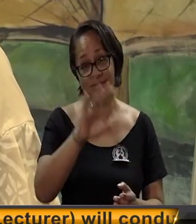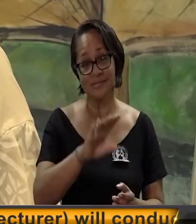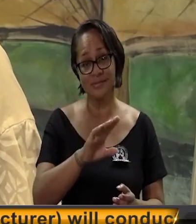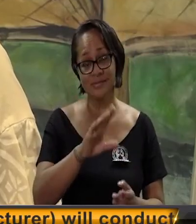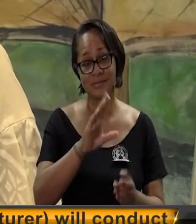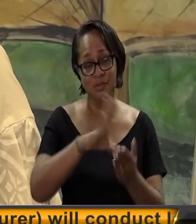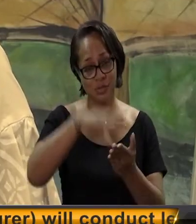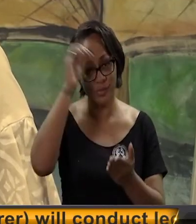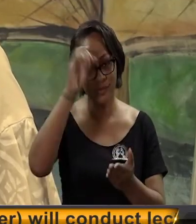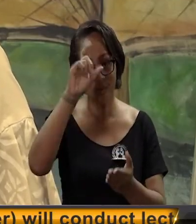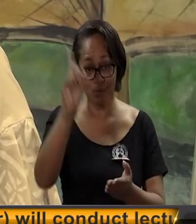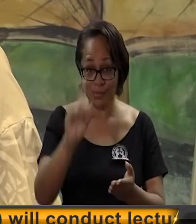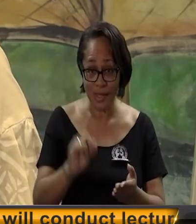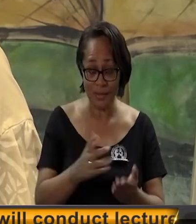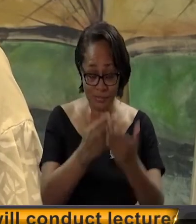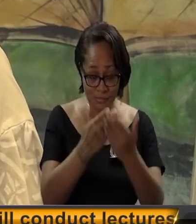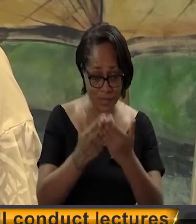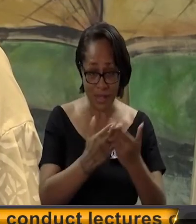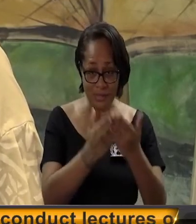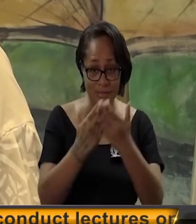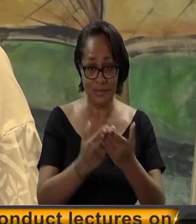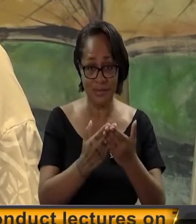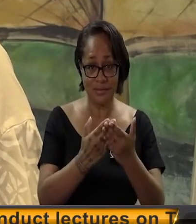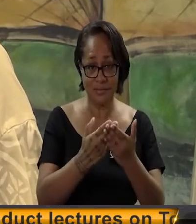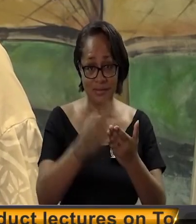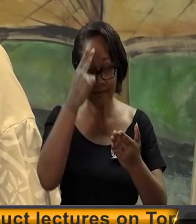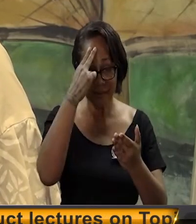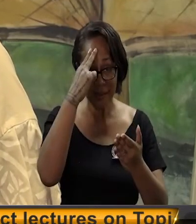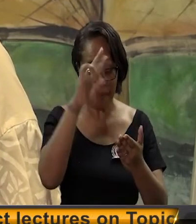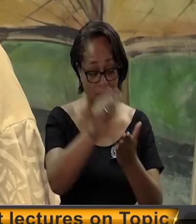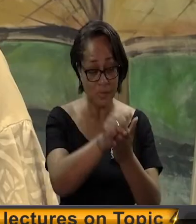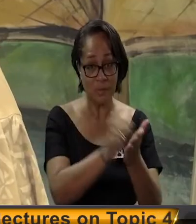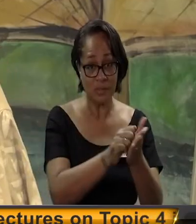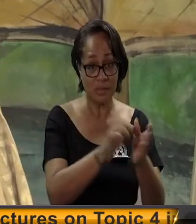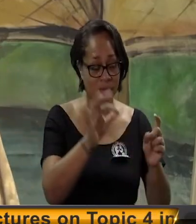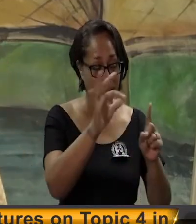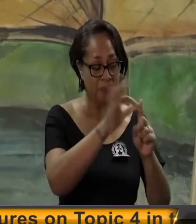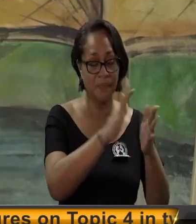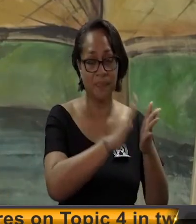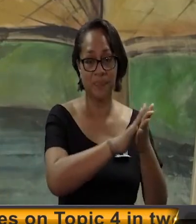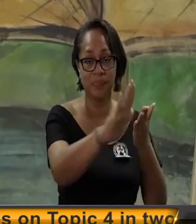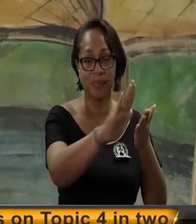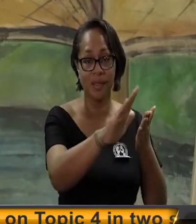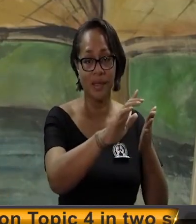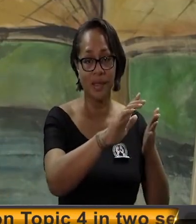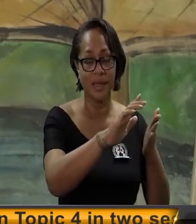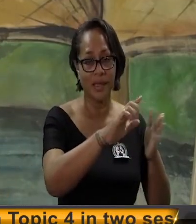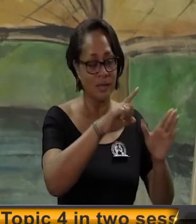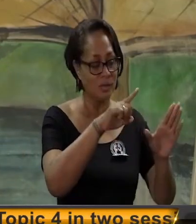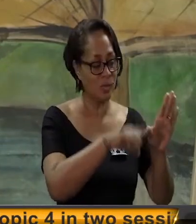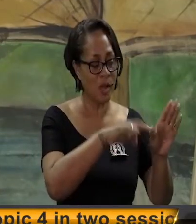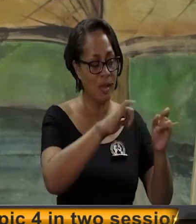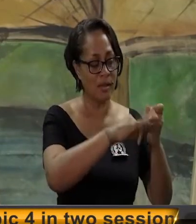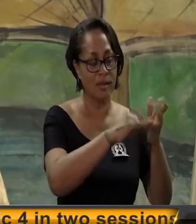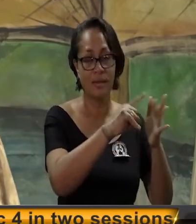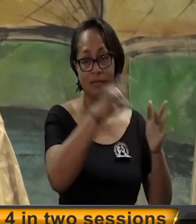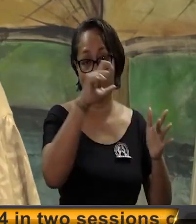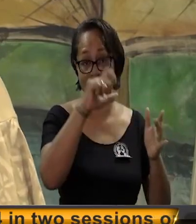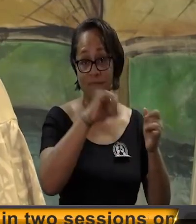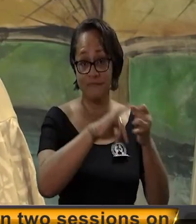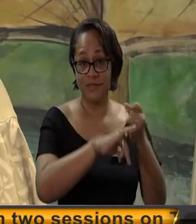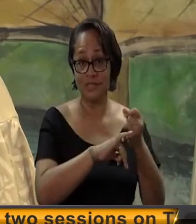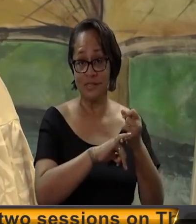Alright students, today we're going to study some physics, EHM physics, and we're going to focus on strand